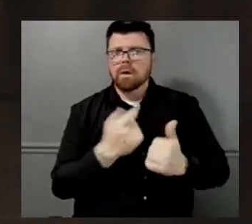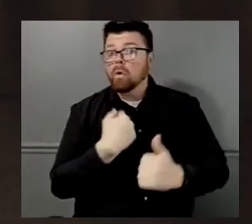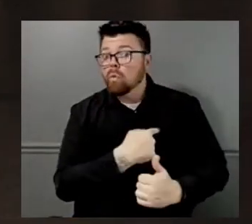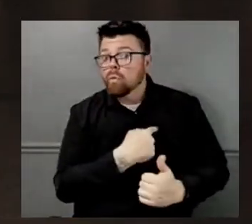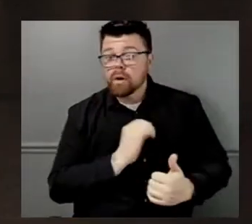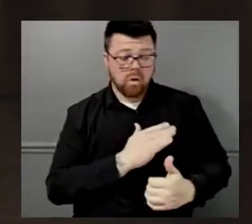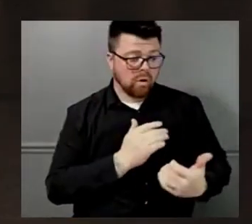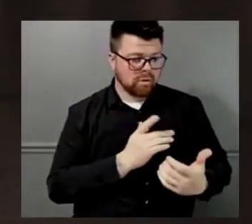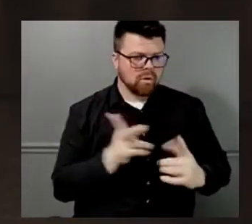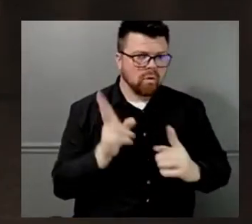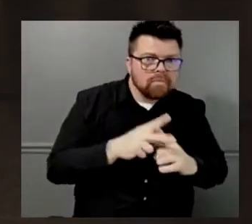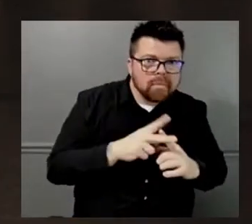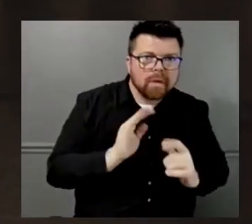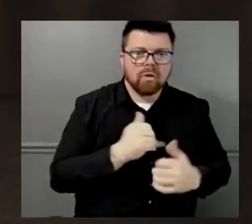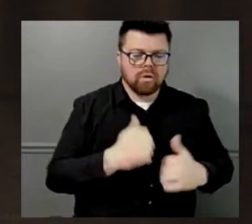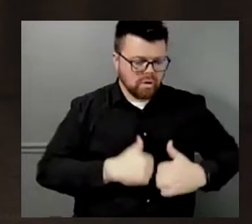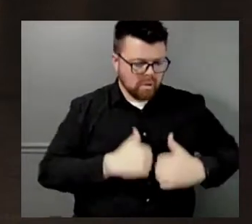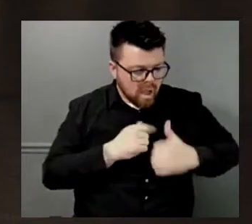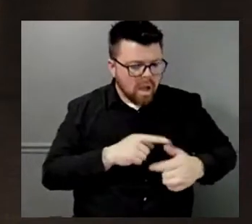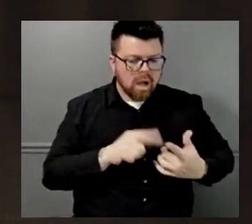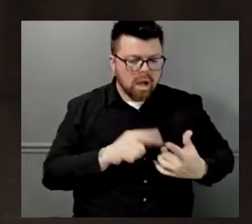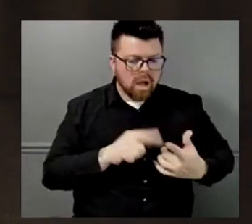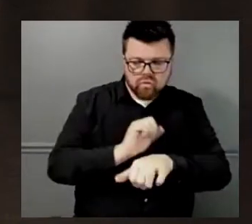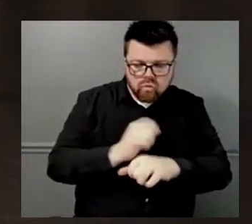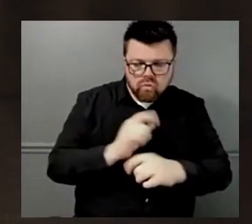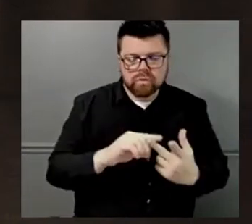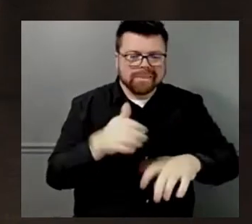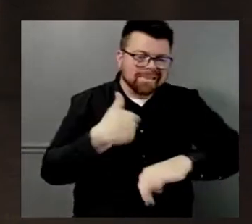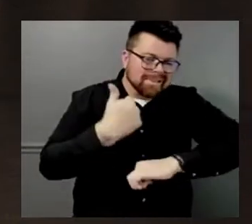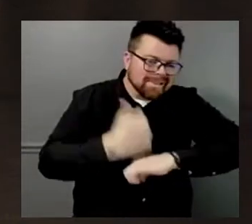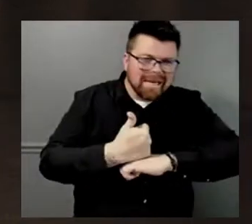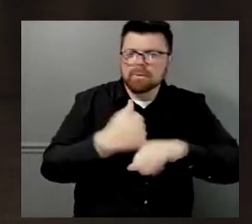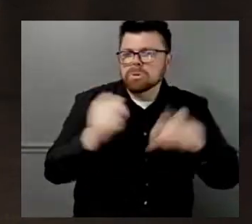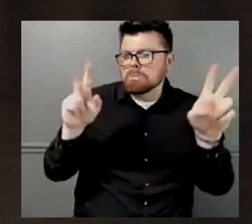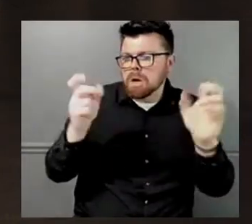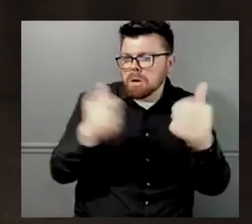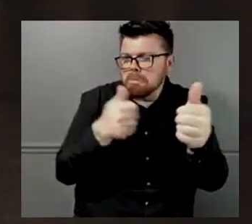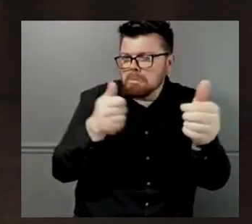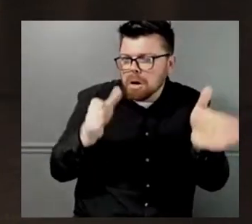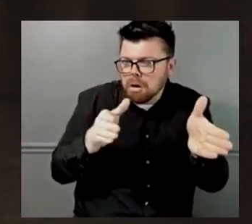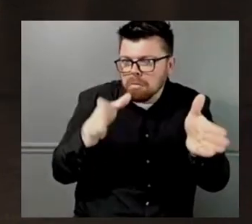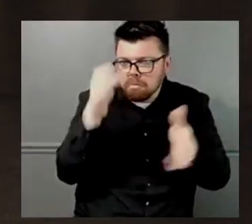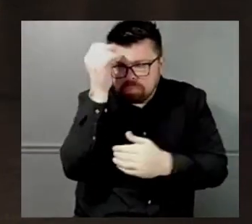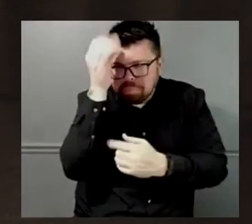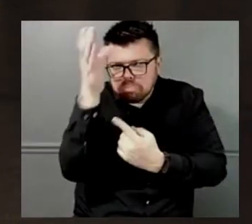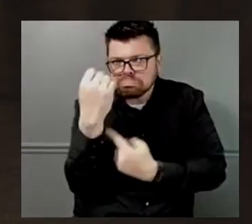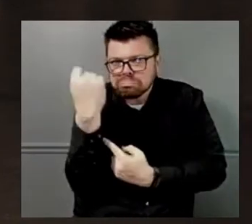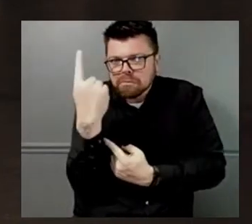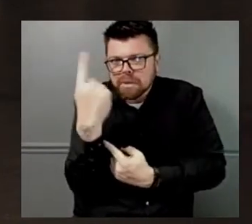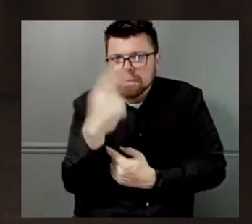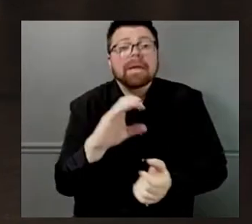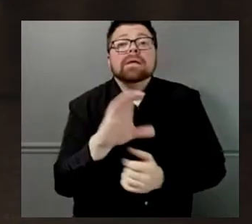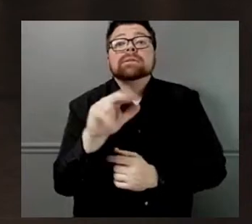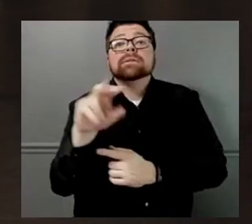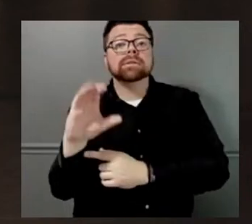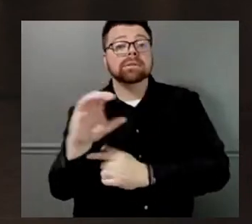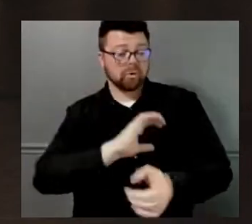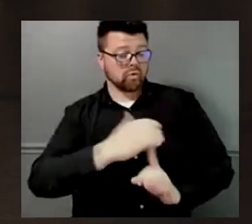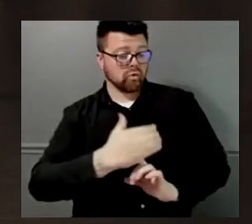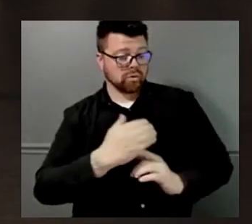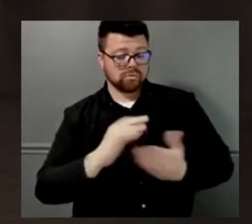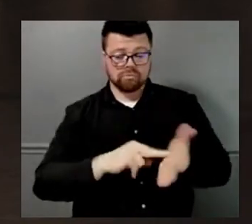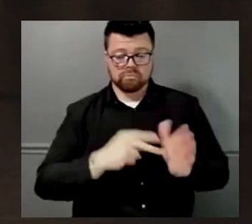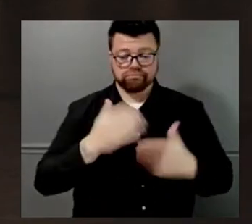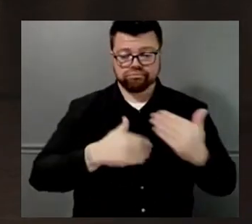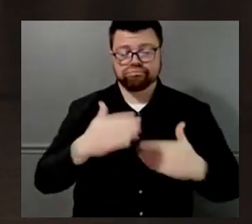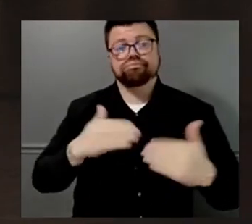work, build containers of culture, of civic culture, that move things in the healthier direction that